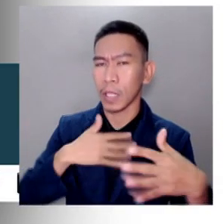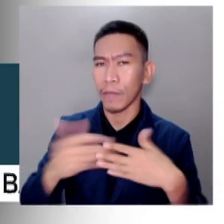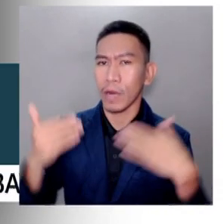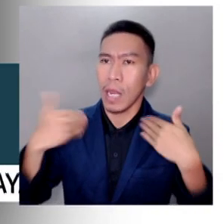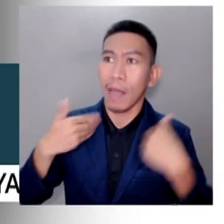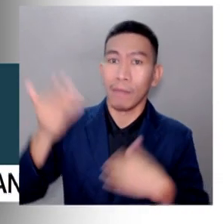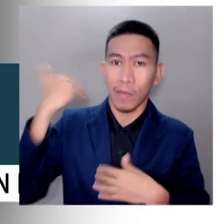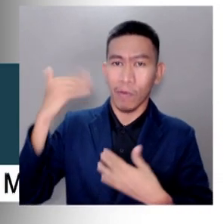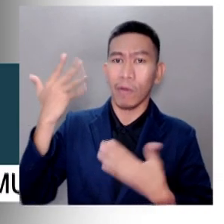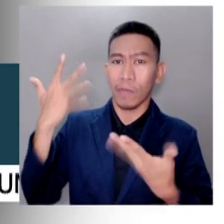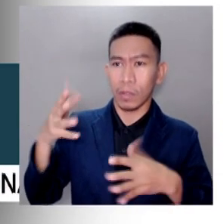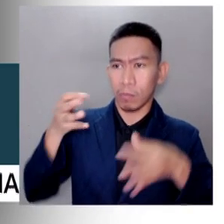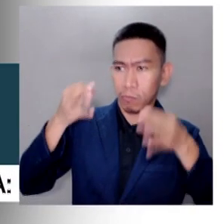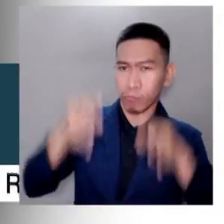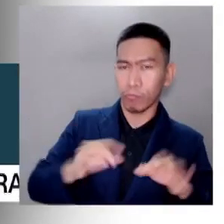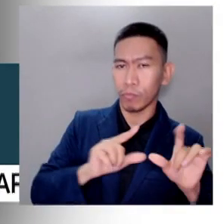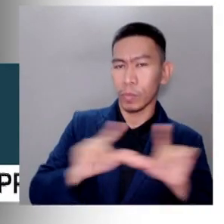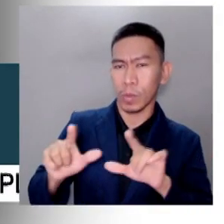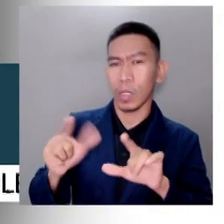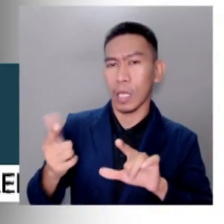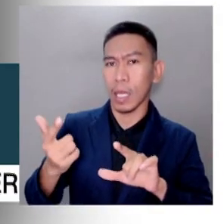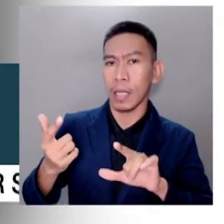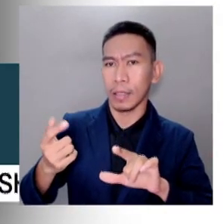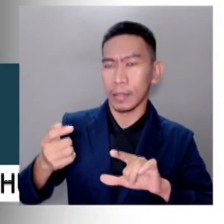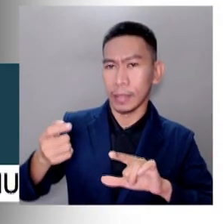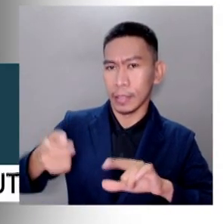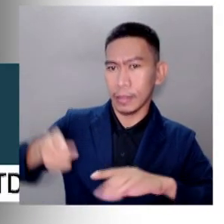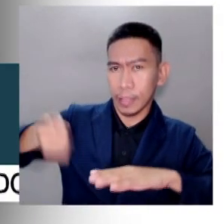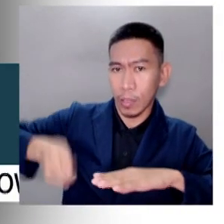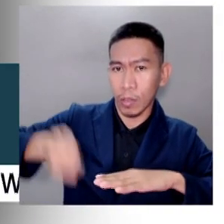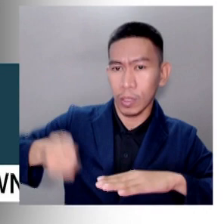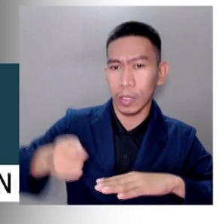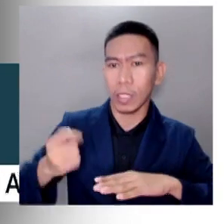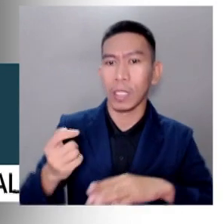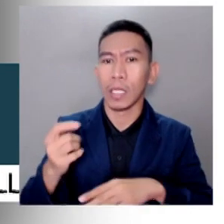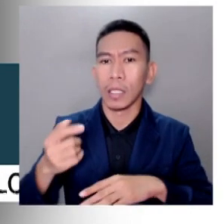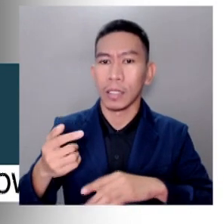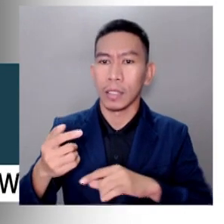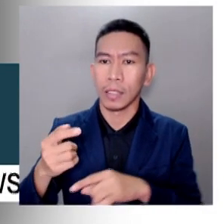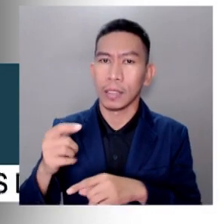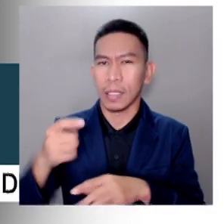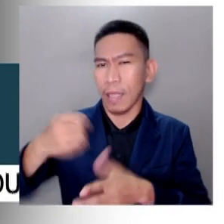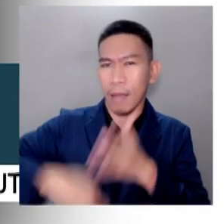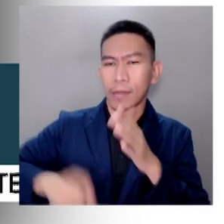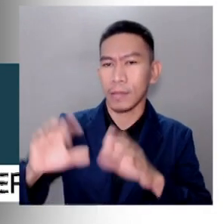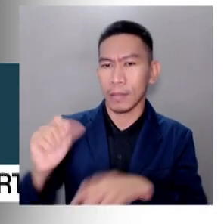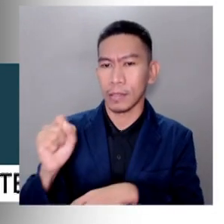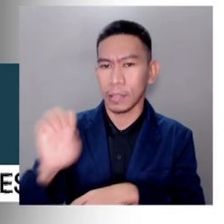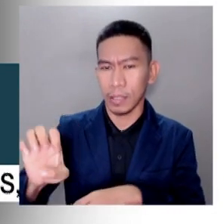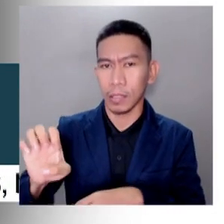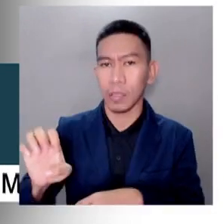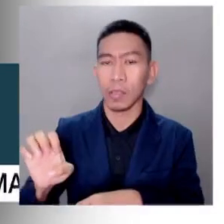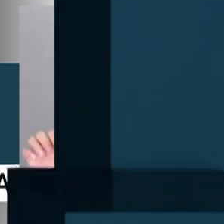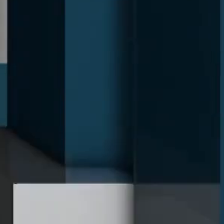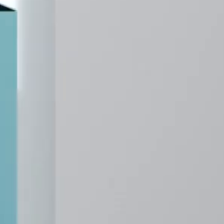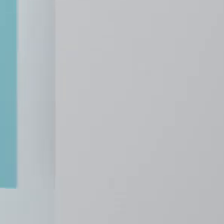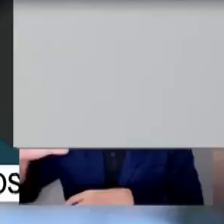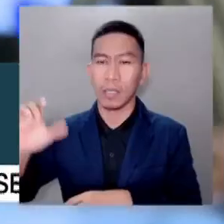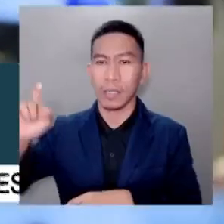Supreme Court took only just a little over 1.5 months to decide on the petitions.